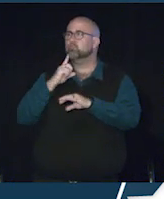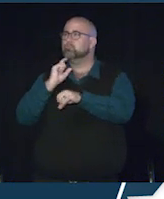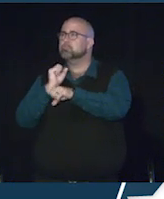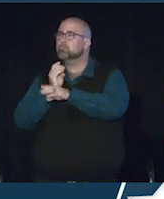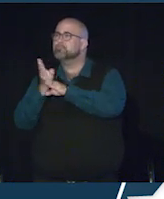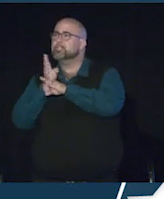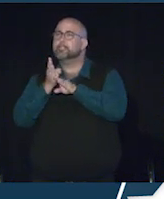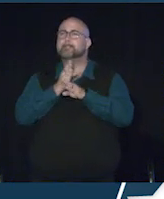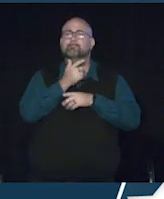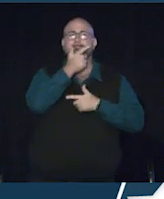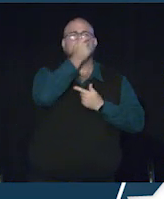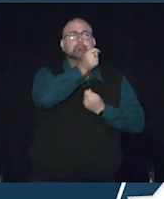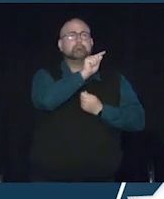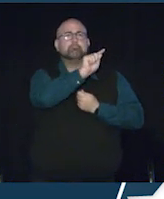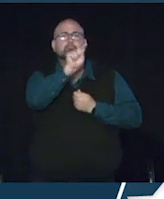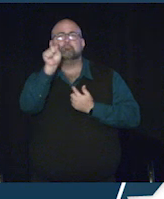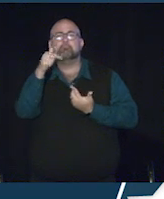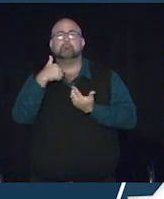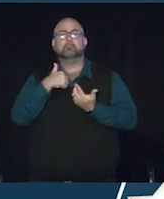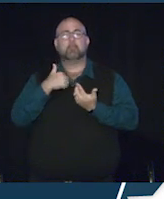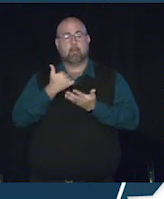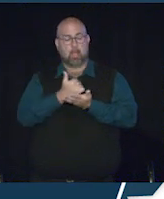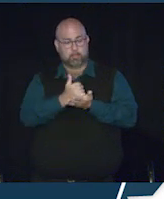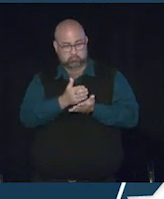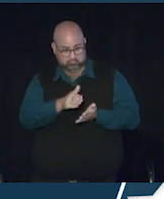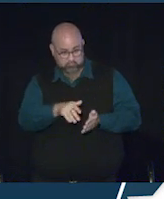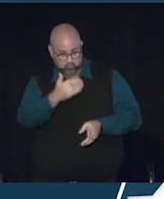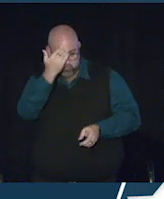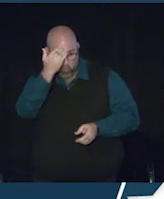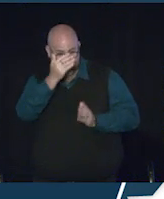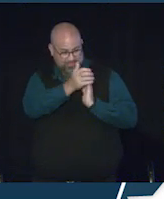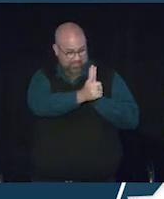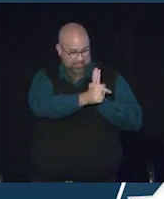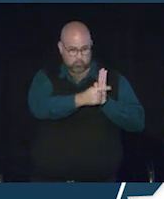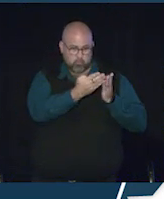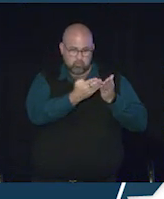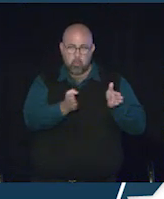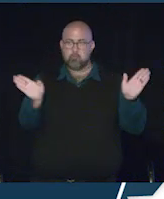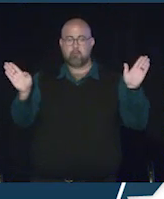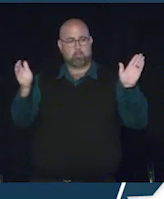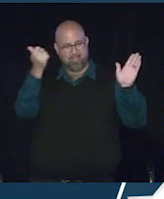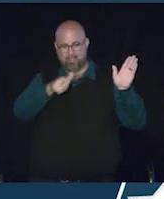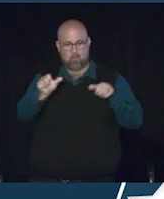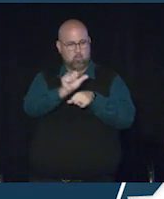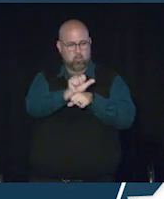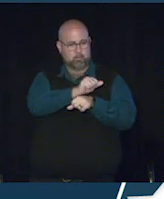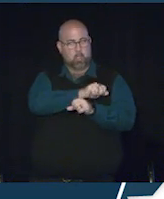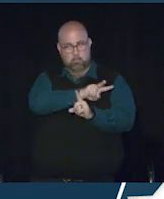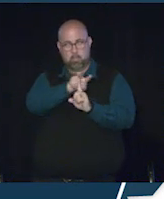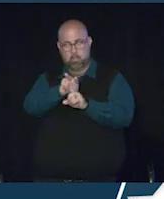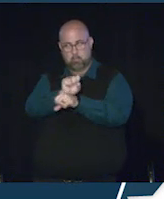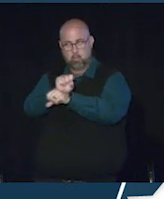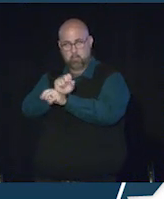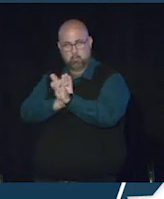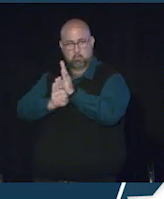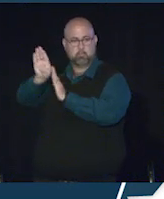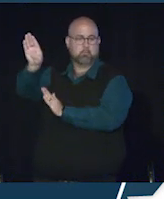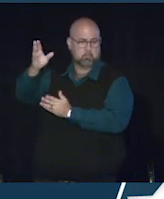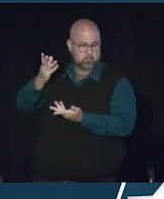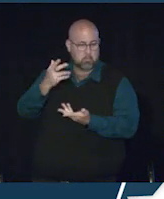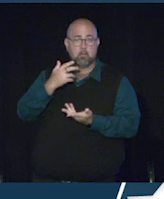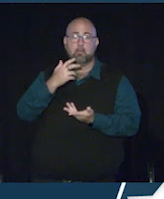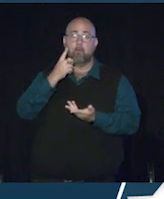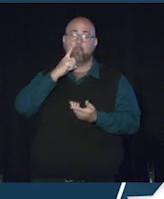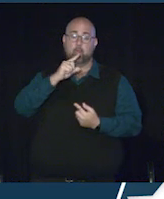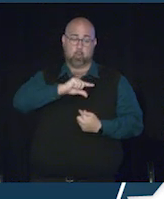options and basically equipping students with general work skills to be successful in the workplace. To qualify to receive